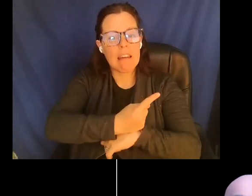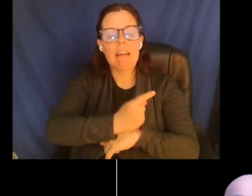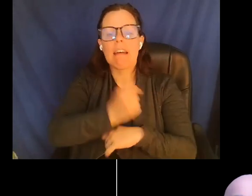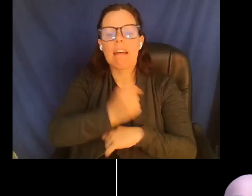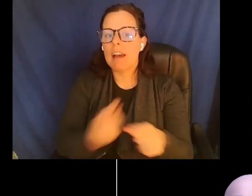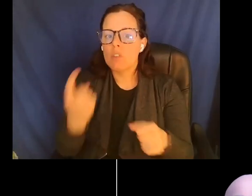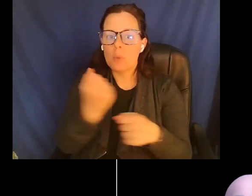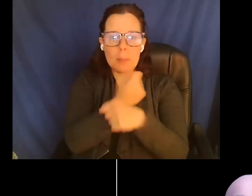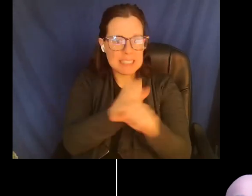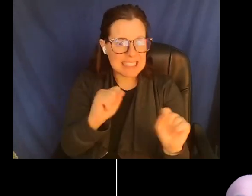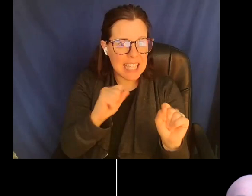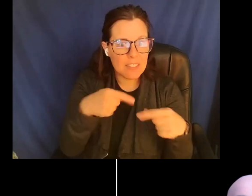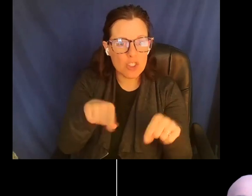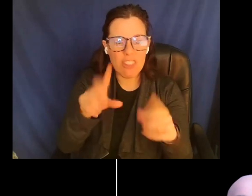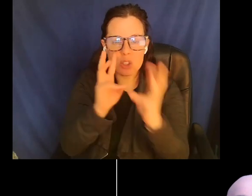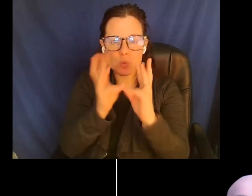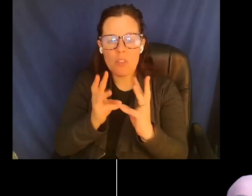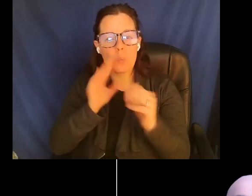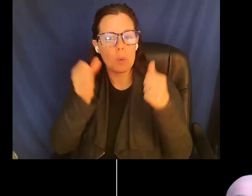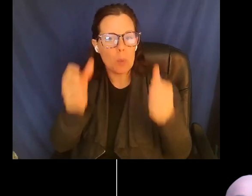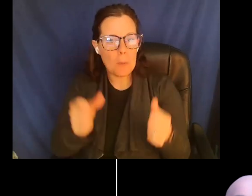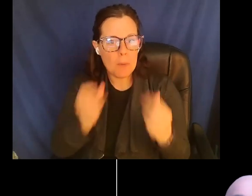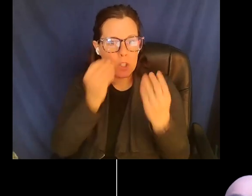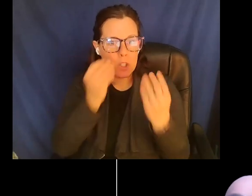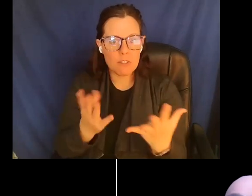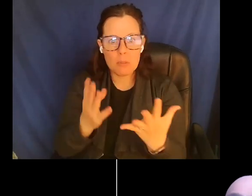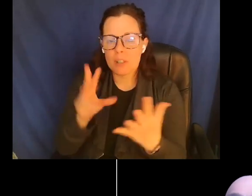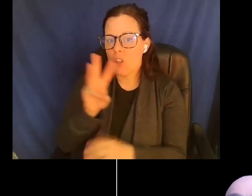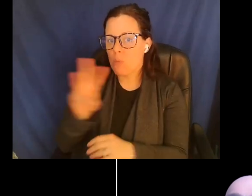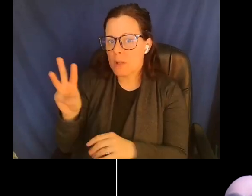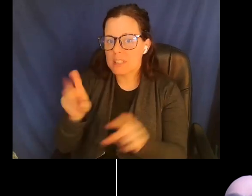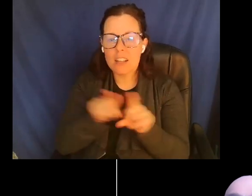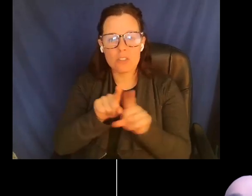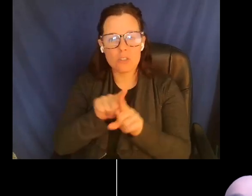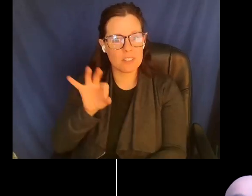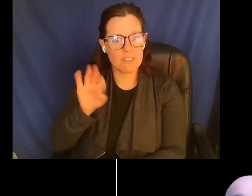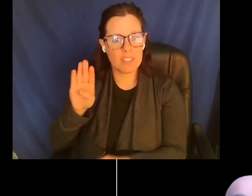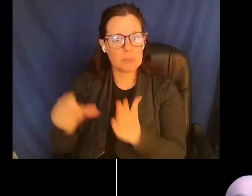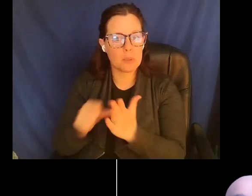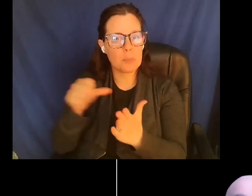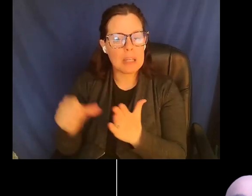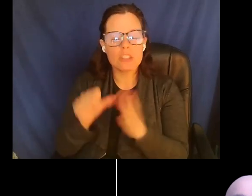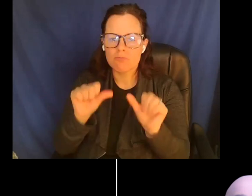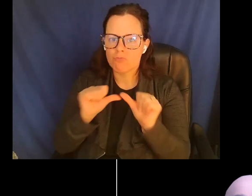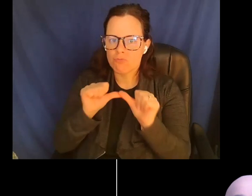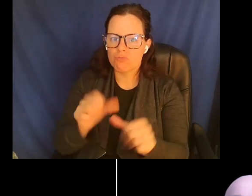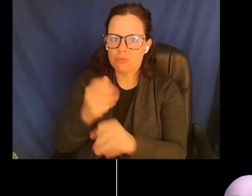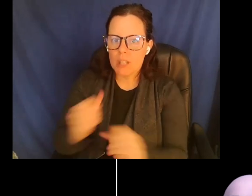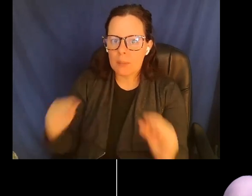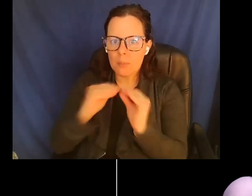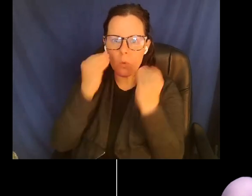be safe with the weather. We'll be posting our information on the site as well as on our Facebook pages where you can continue to get additional